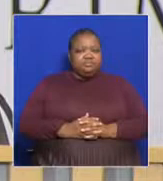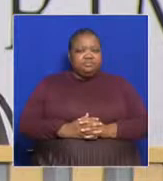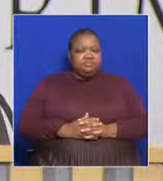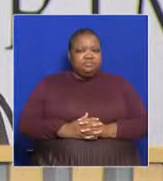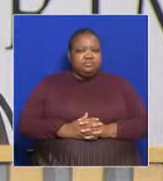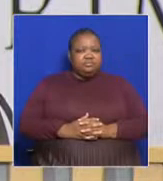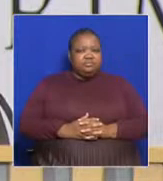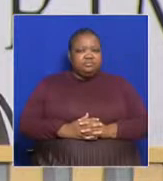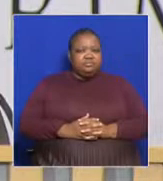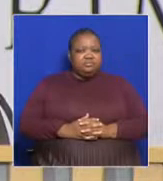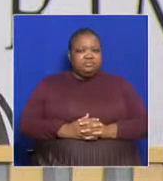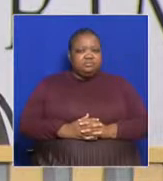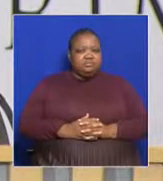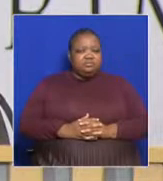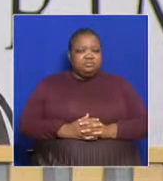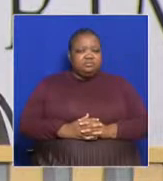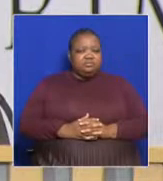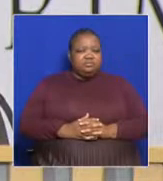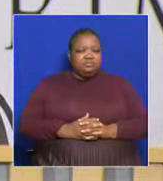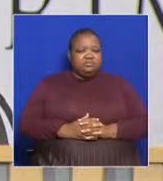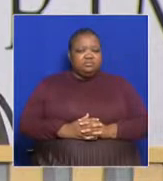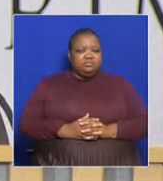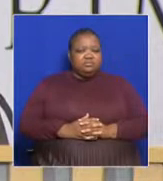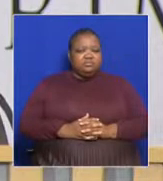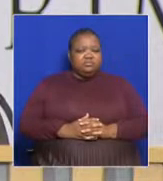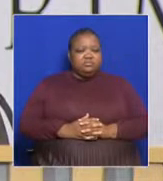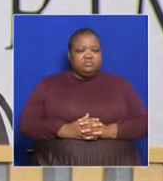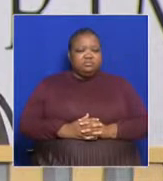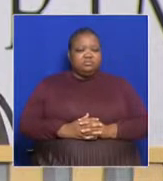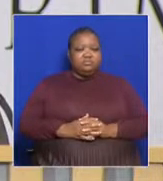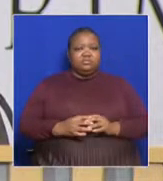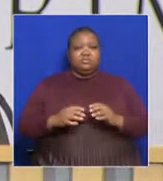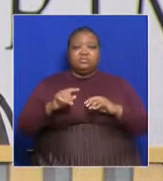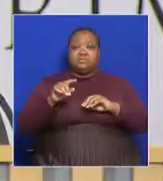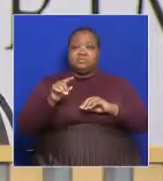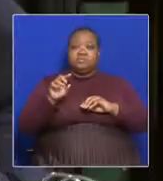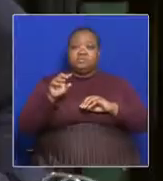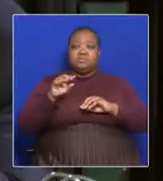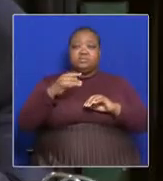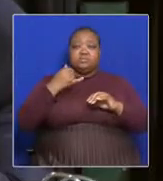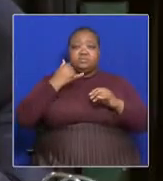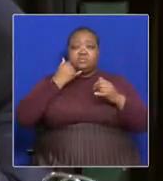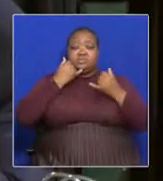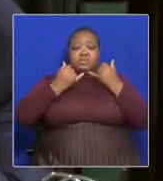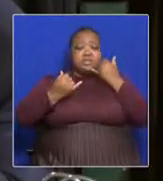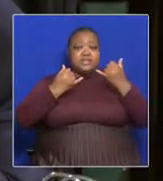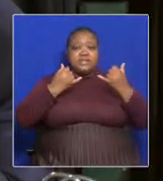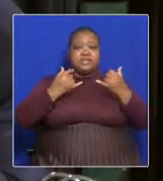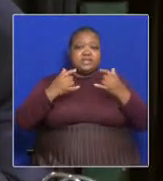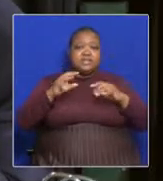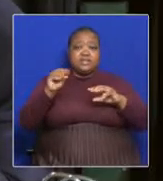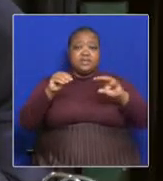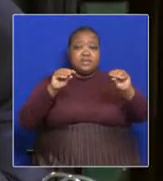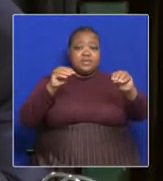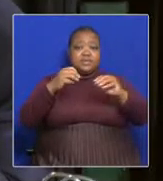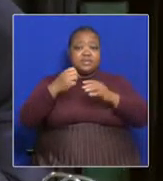Yes, I didn't ask for any backup. I could have. I did not. And my sense is that you had no reason not